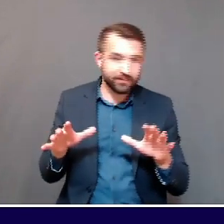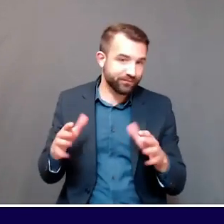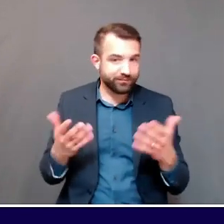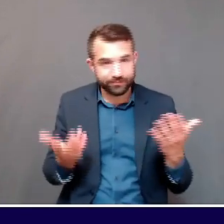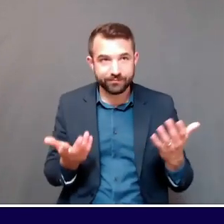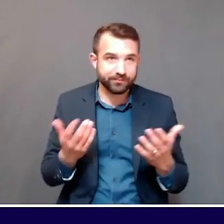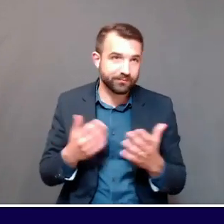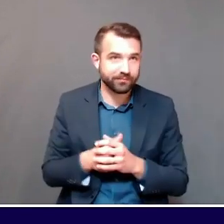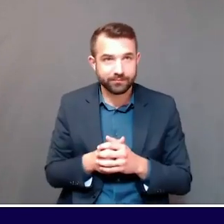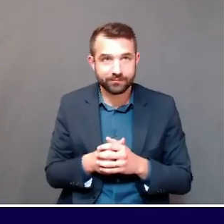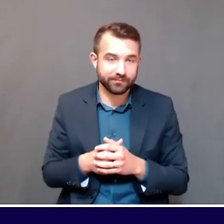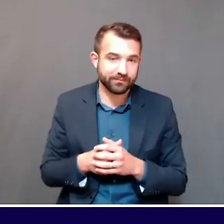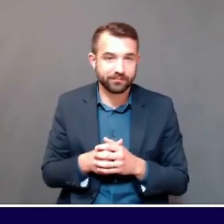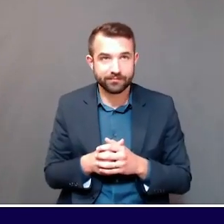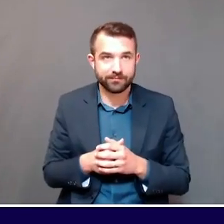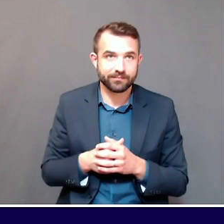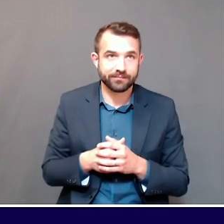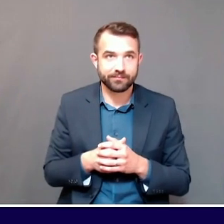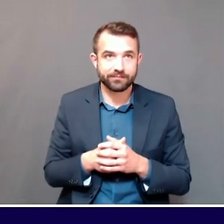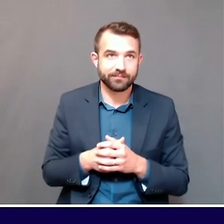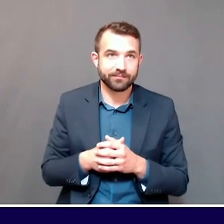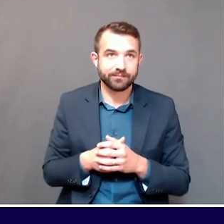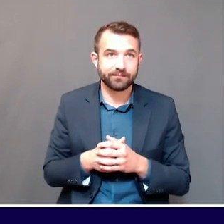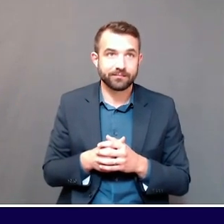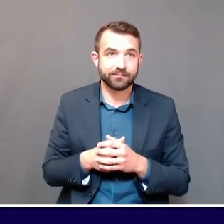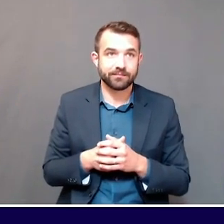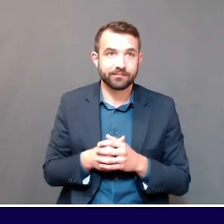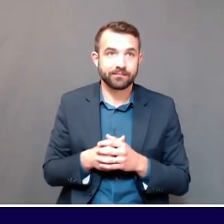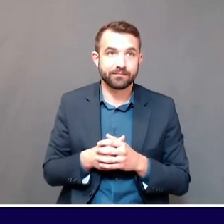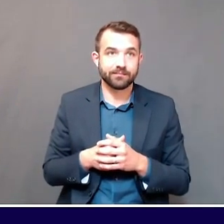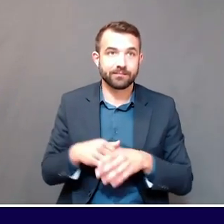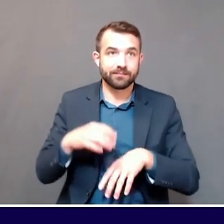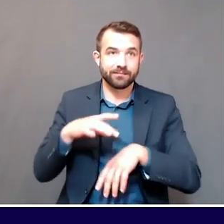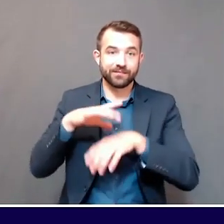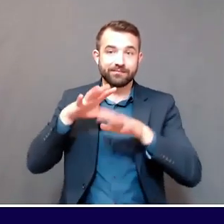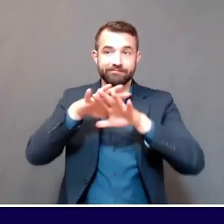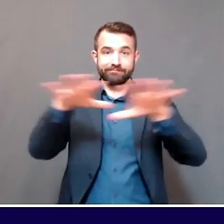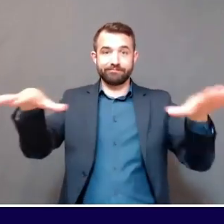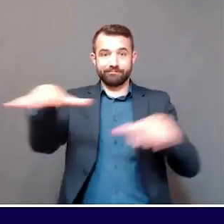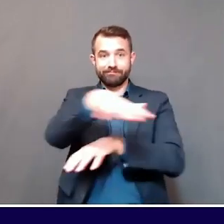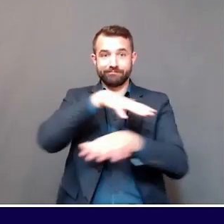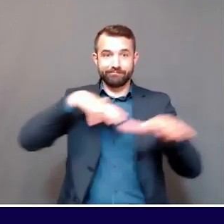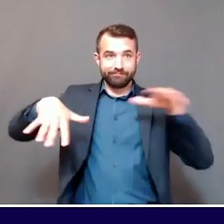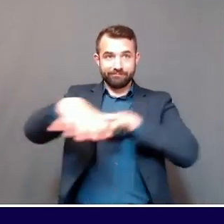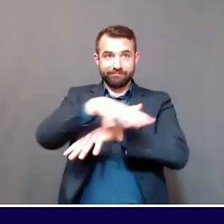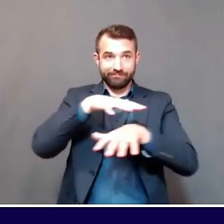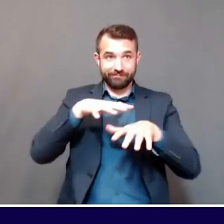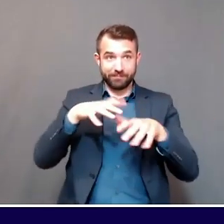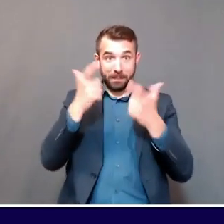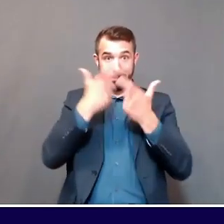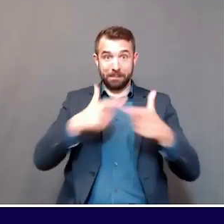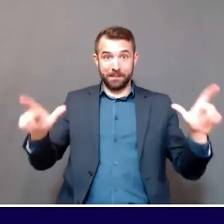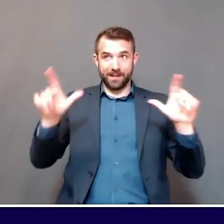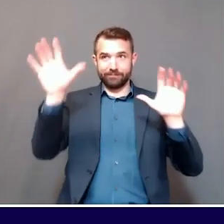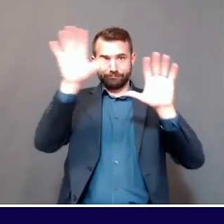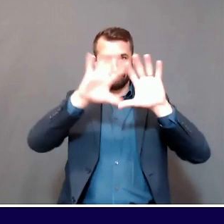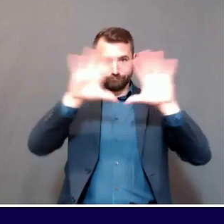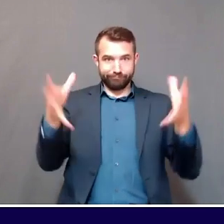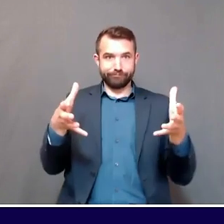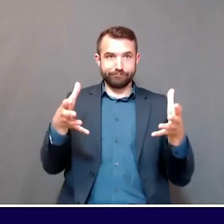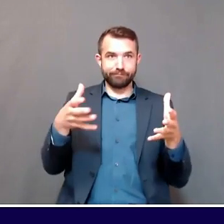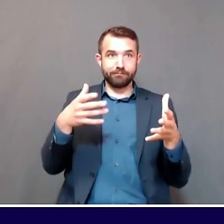outbreak at over a large geographic area. And thus, we look at community transmission in the same way that we would